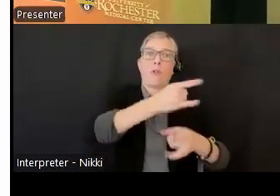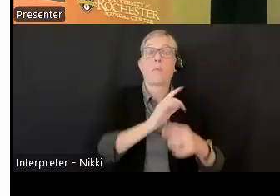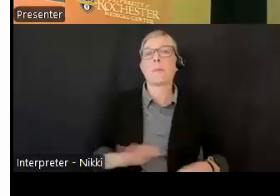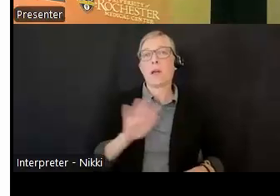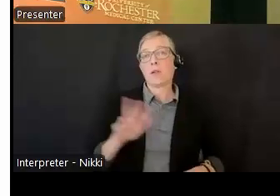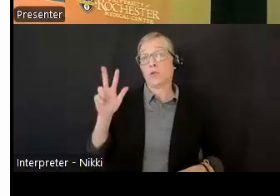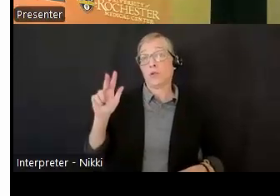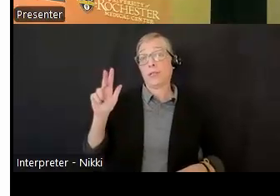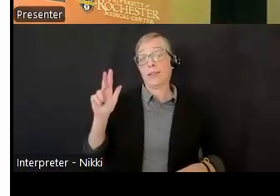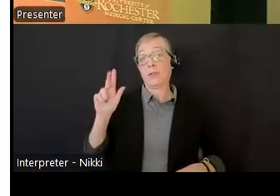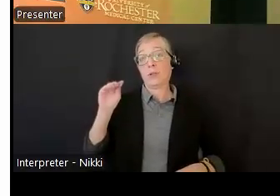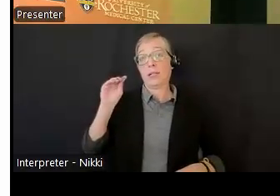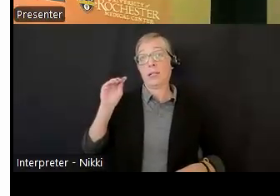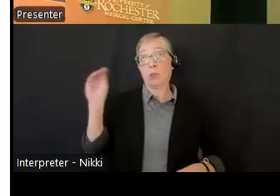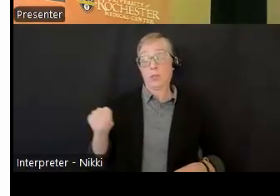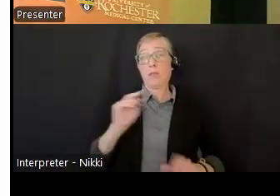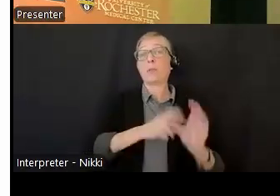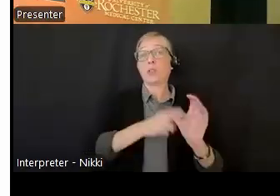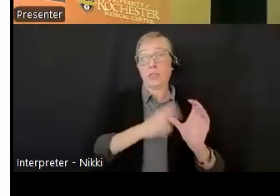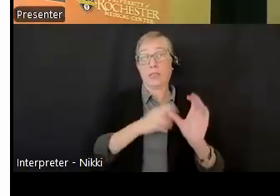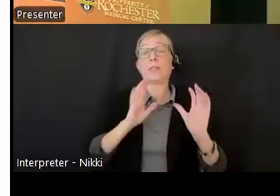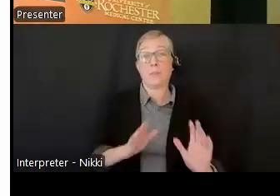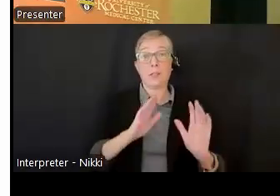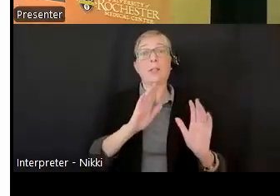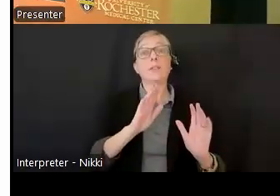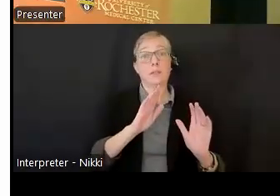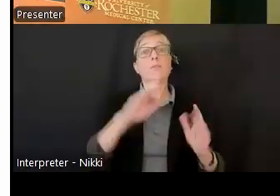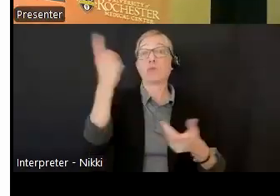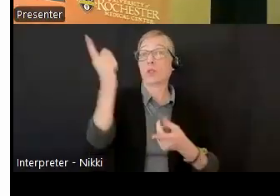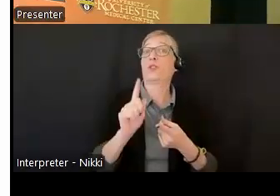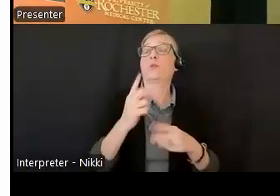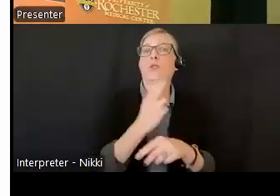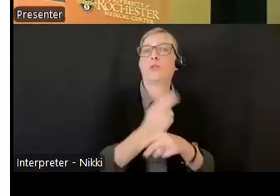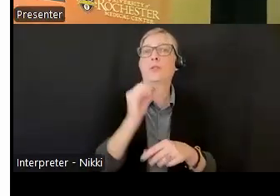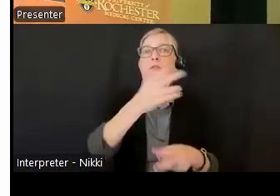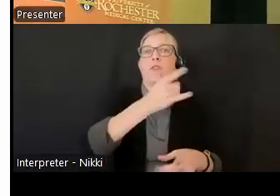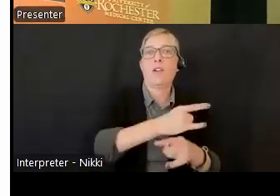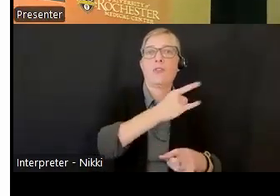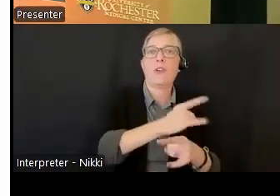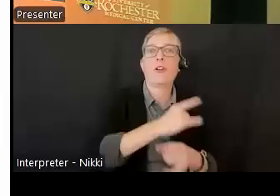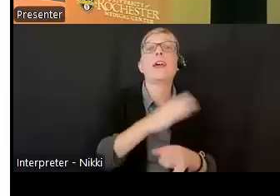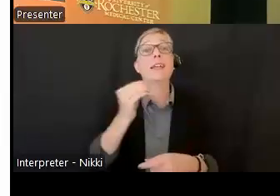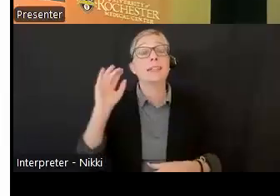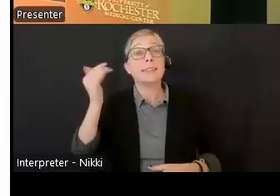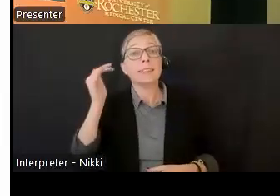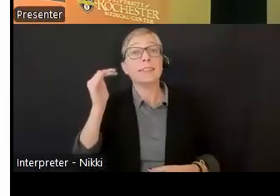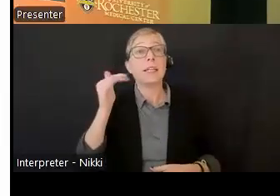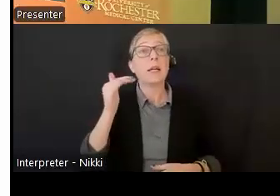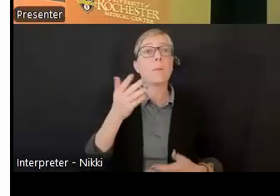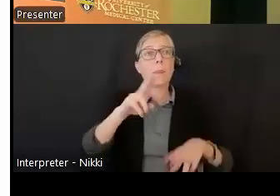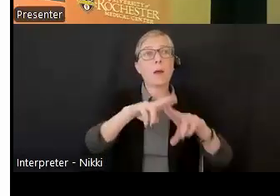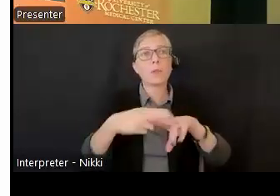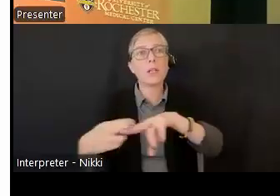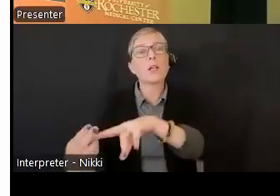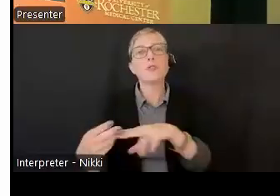reduced drinking by session 2, and higher depressive symptoms did correlate with the number of sessions participants would engage with the